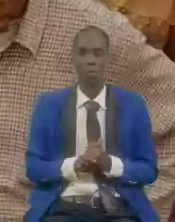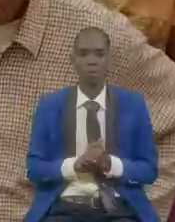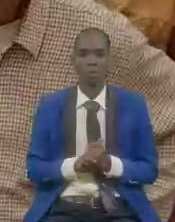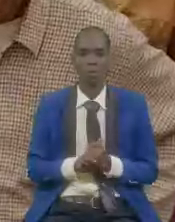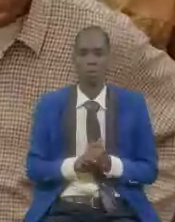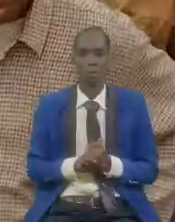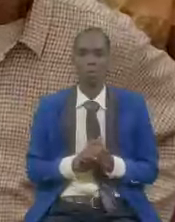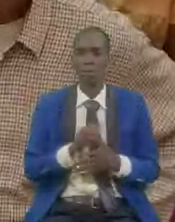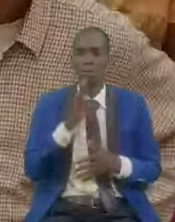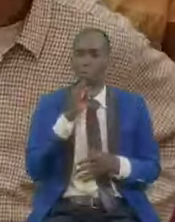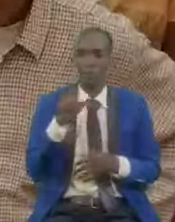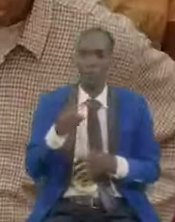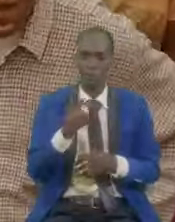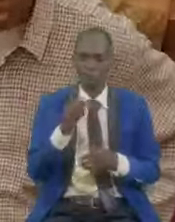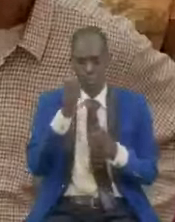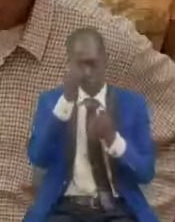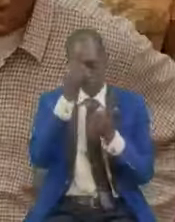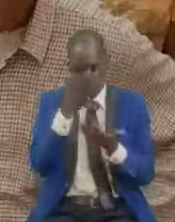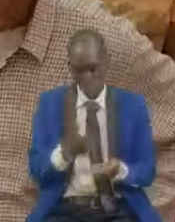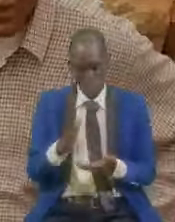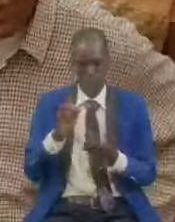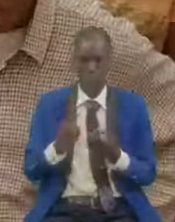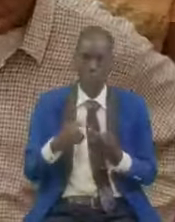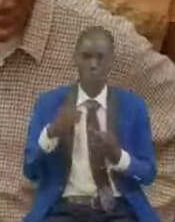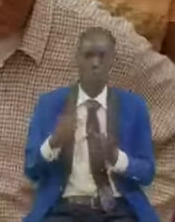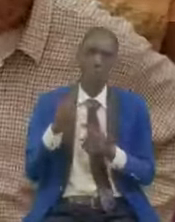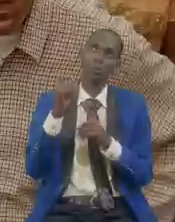Be ye doers of the word,